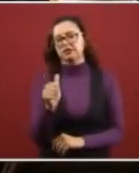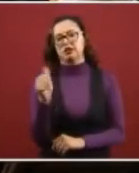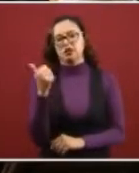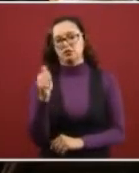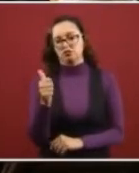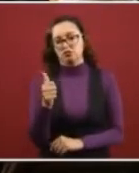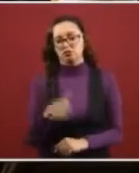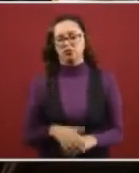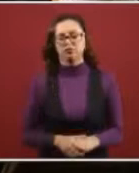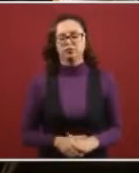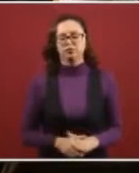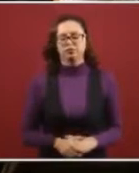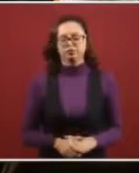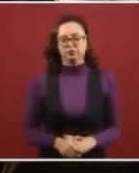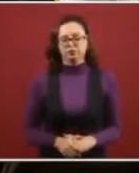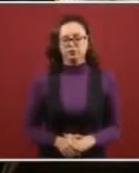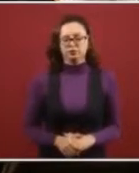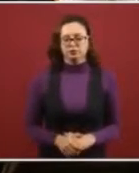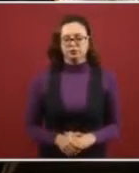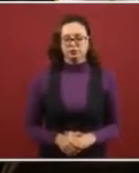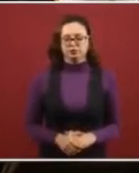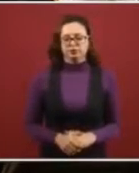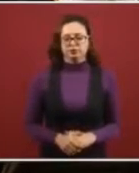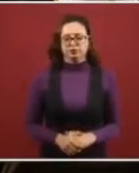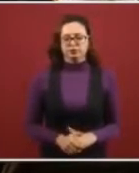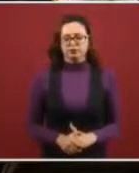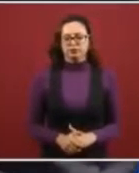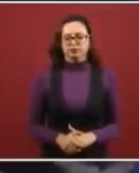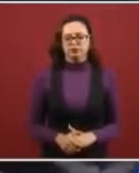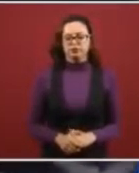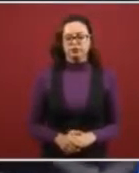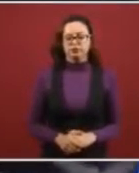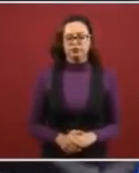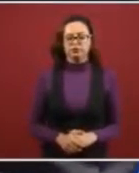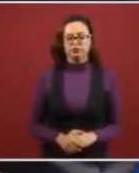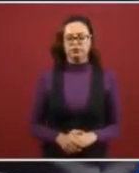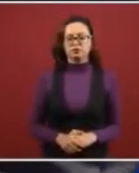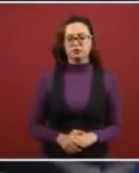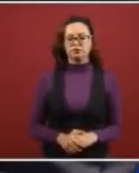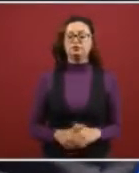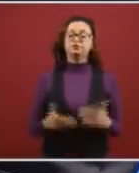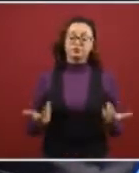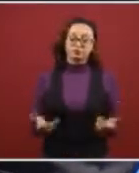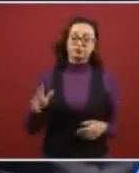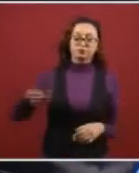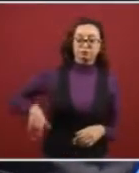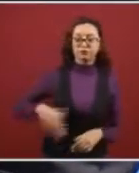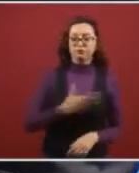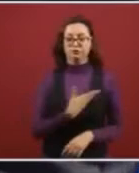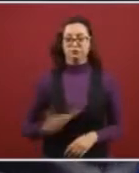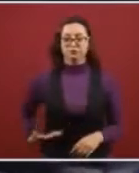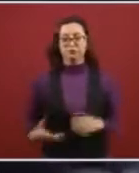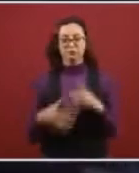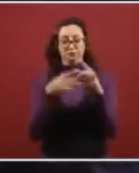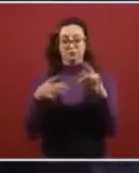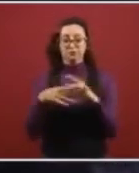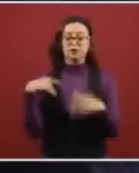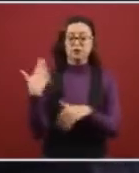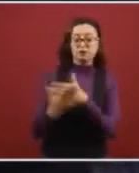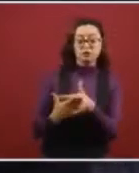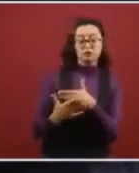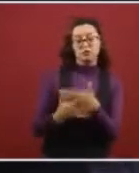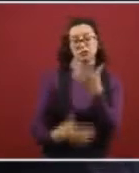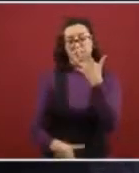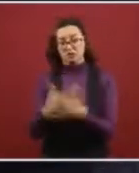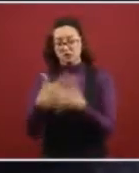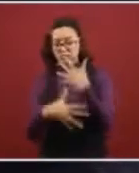August. So closing, as the president indicated, that on